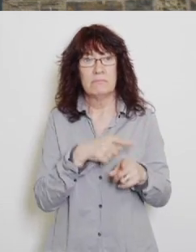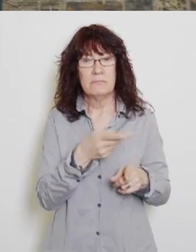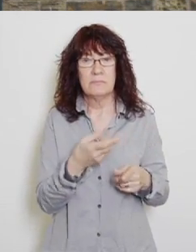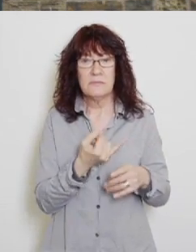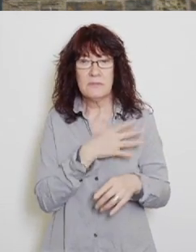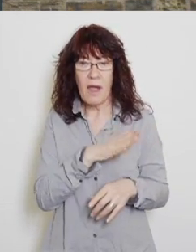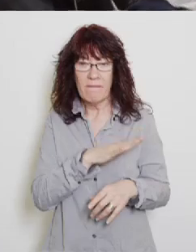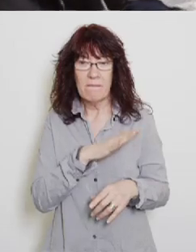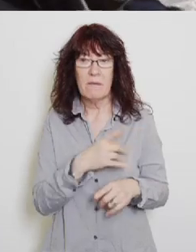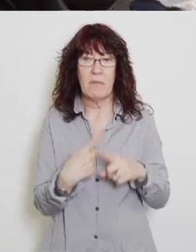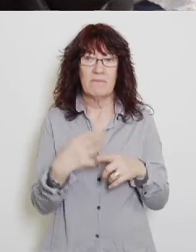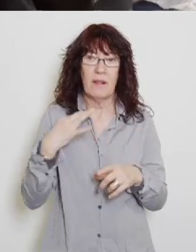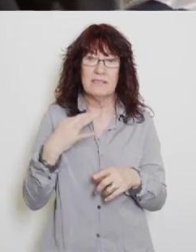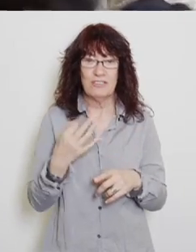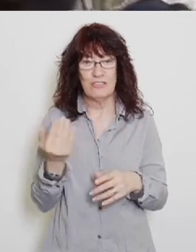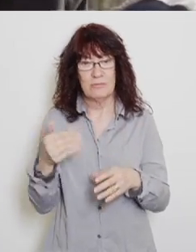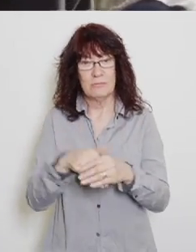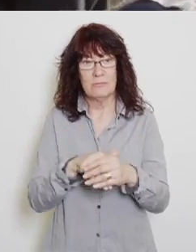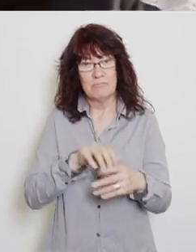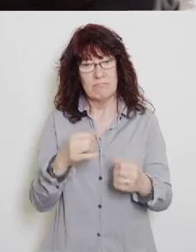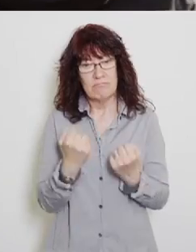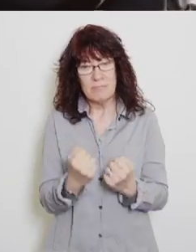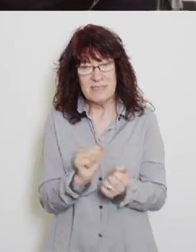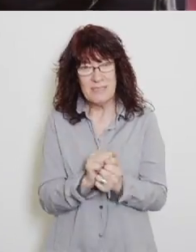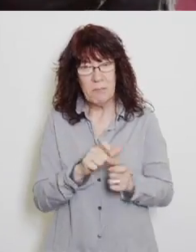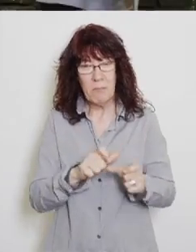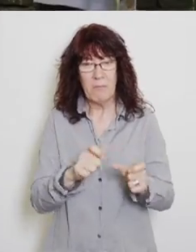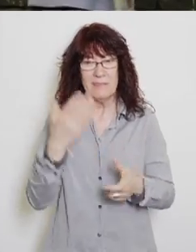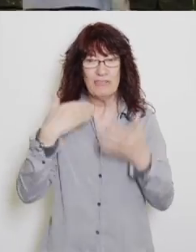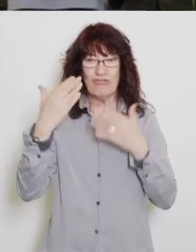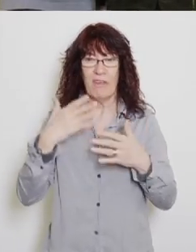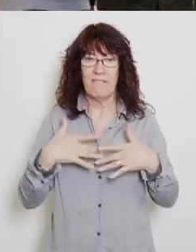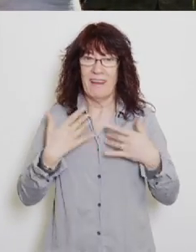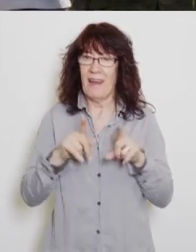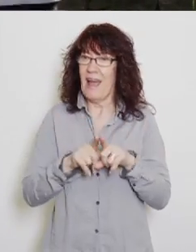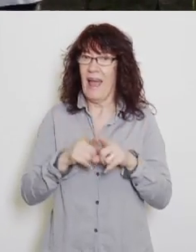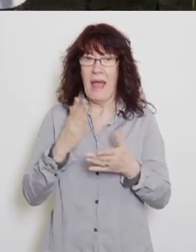determined to keep this historical gem sparkling for generations to come.